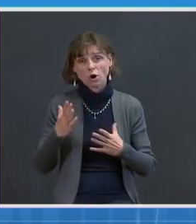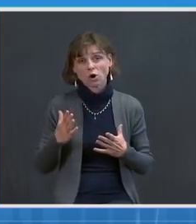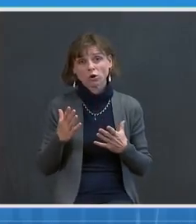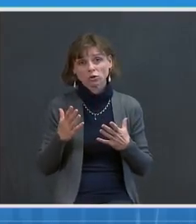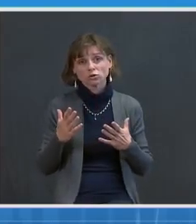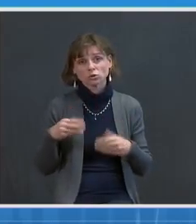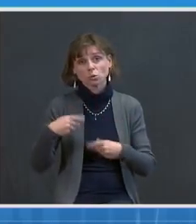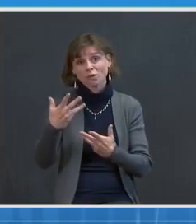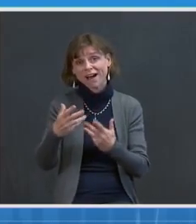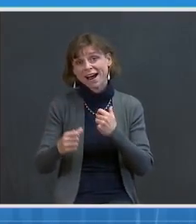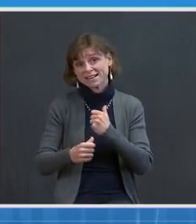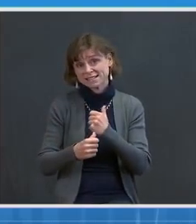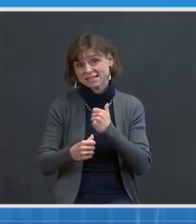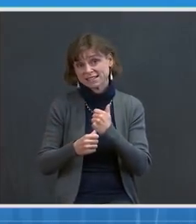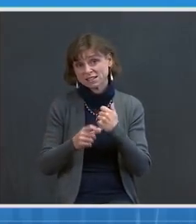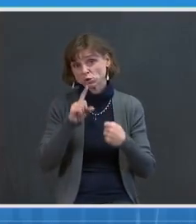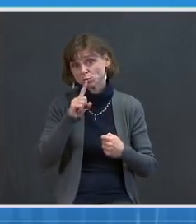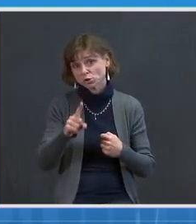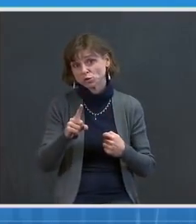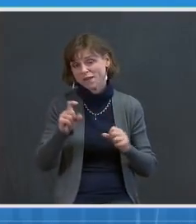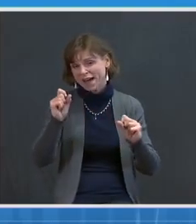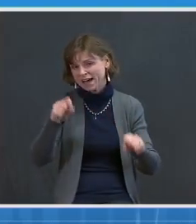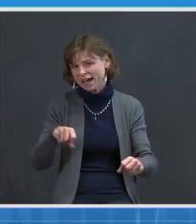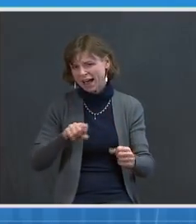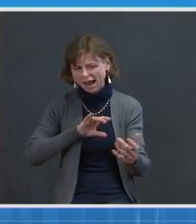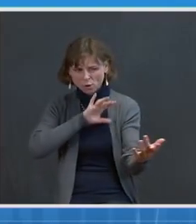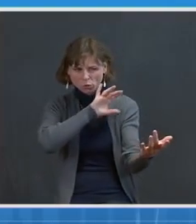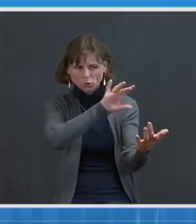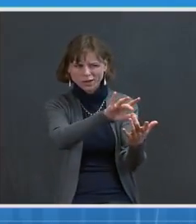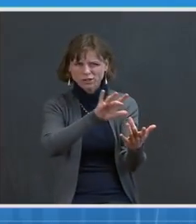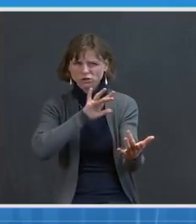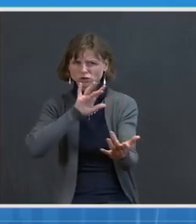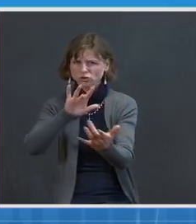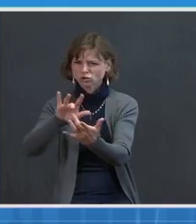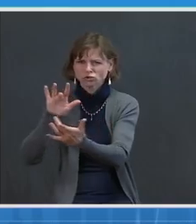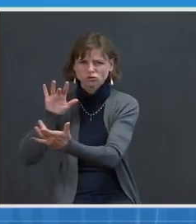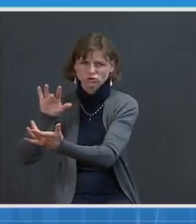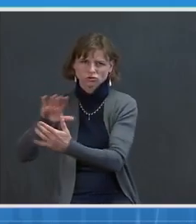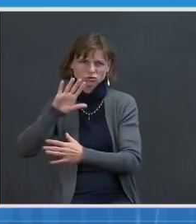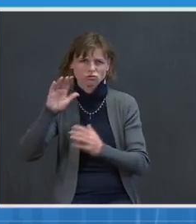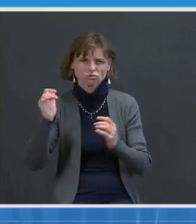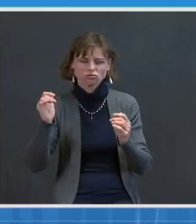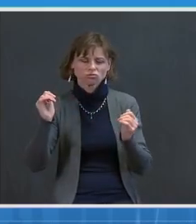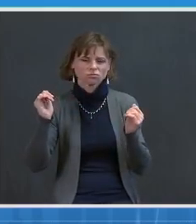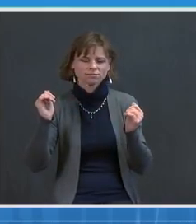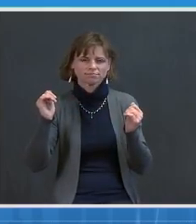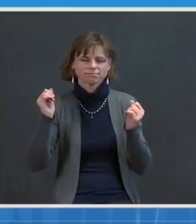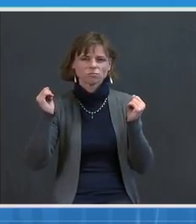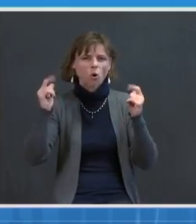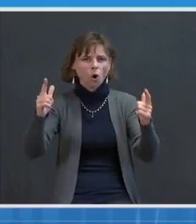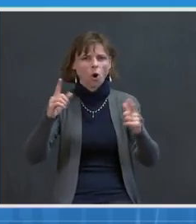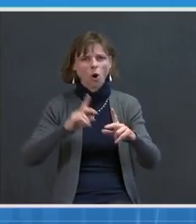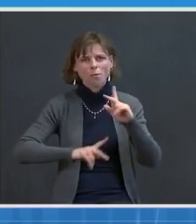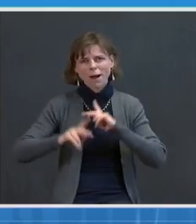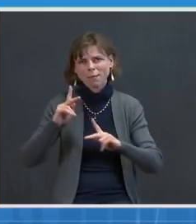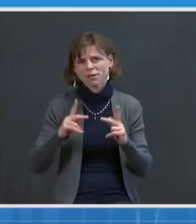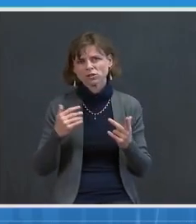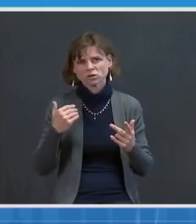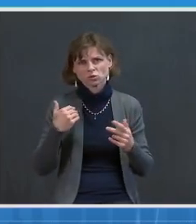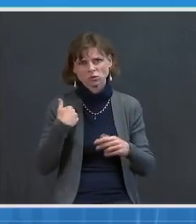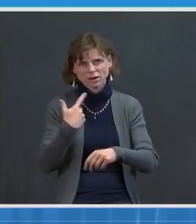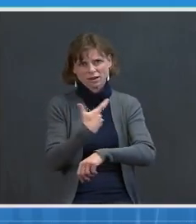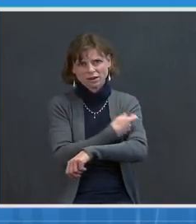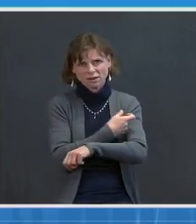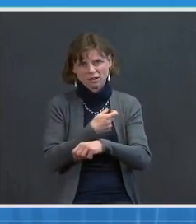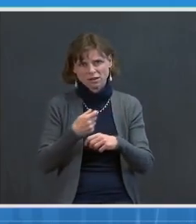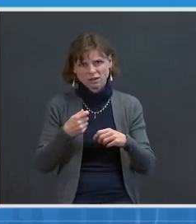assistance to ensure that they can reach all of their populations. We're doing vaccine confidence consults. If people have challenges